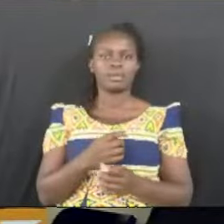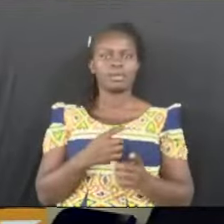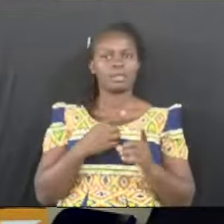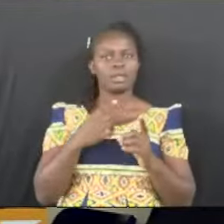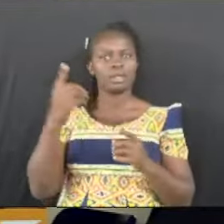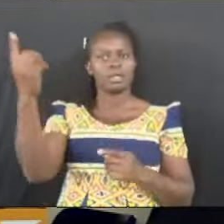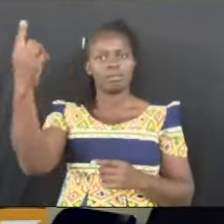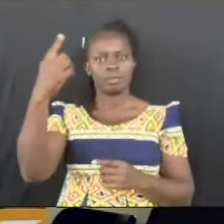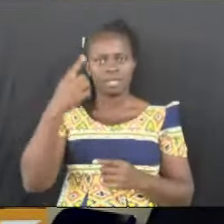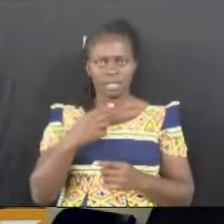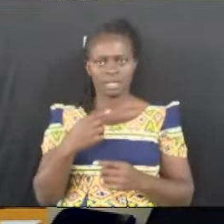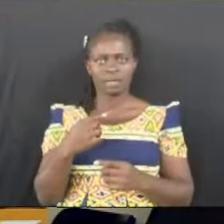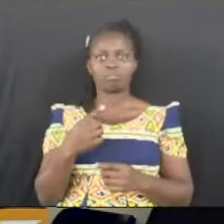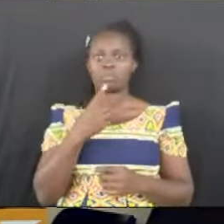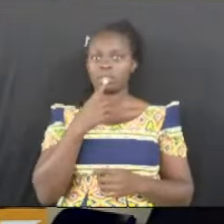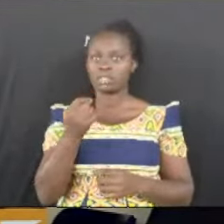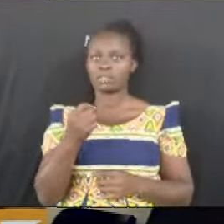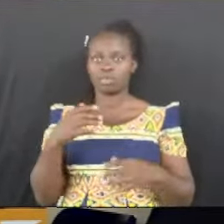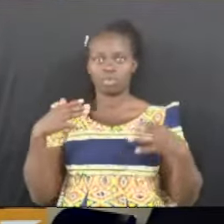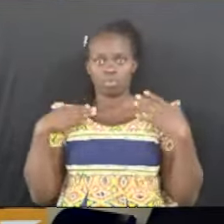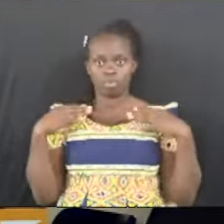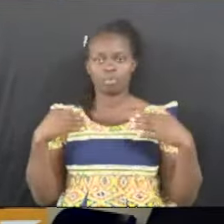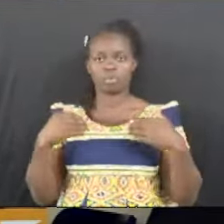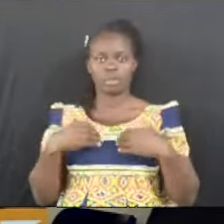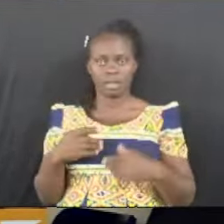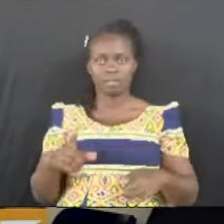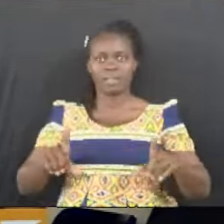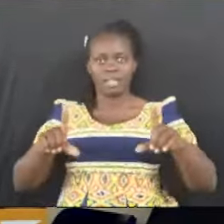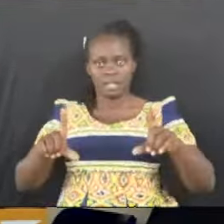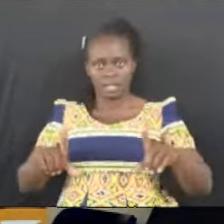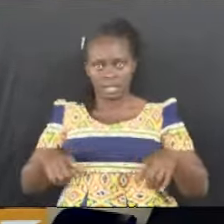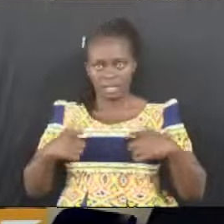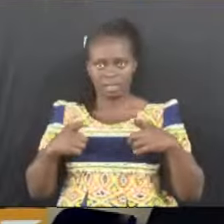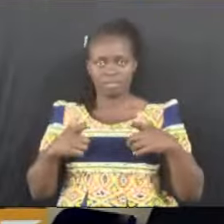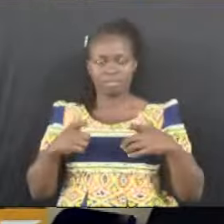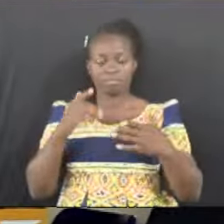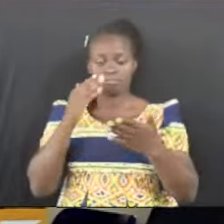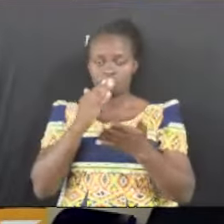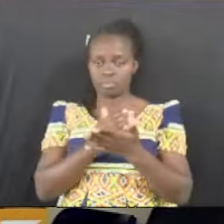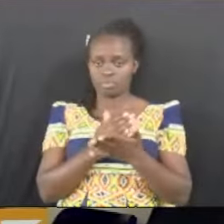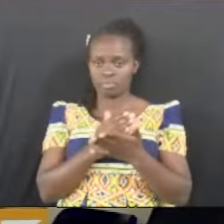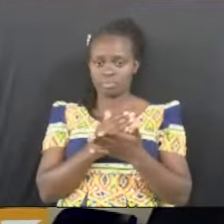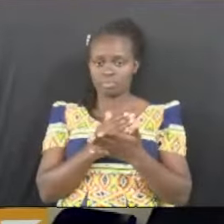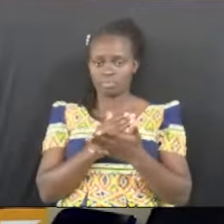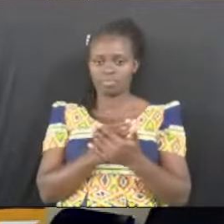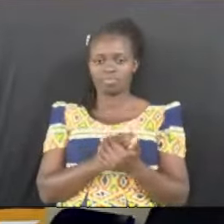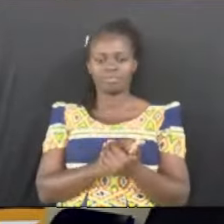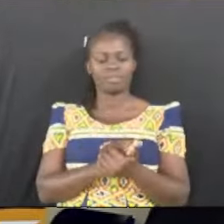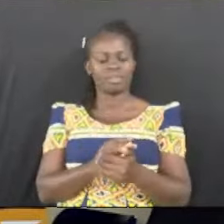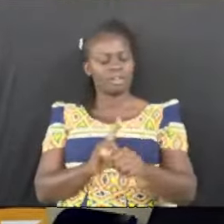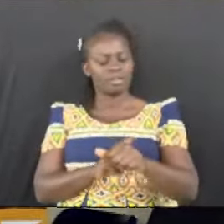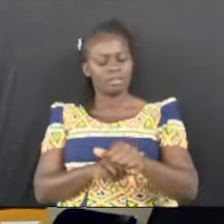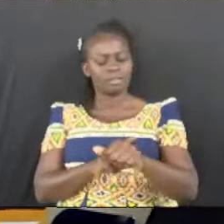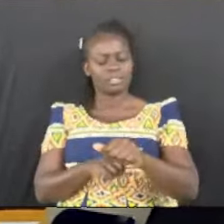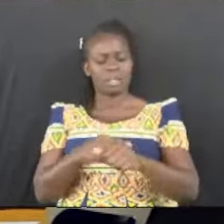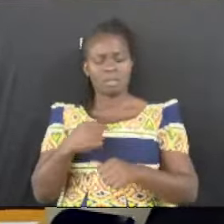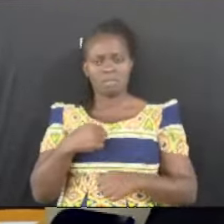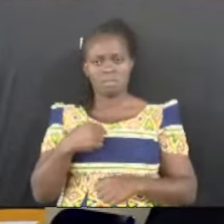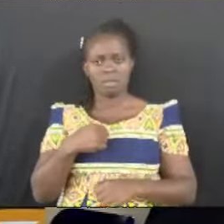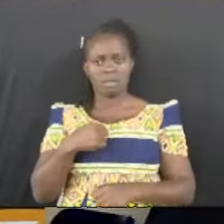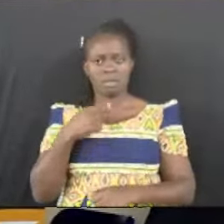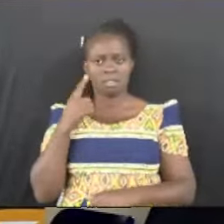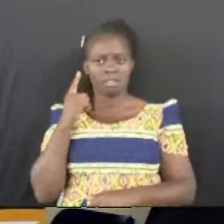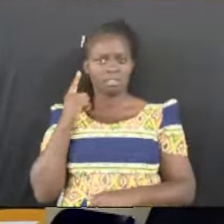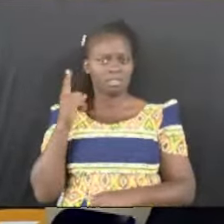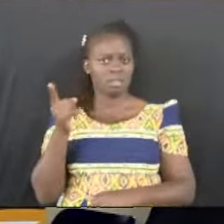it abundantly. Now, when I was about to die, I remember that. Lord, you